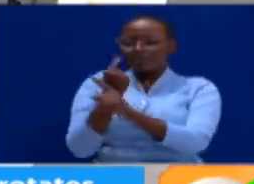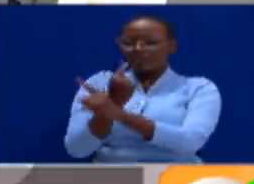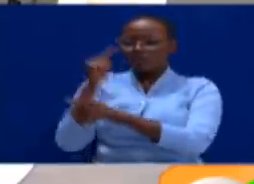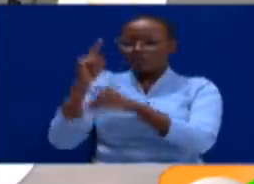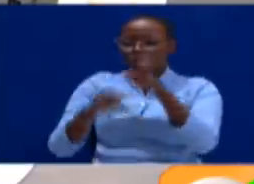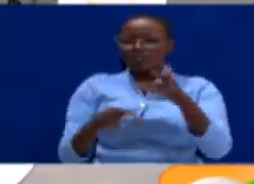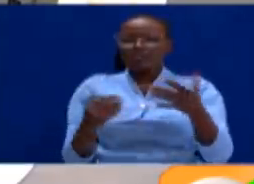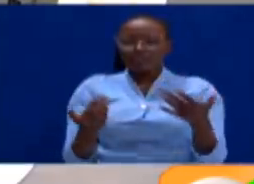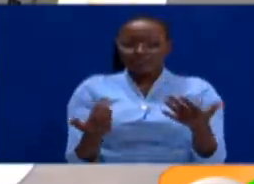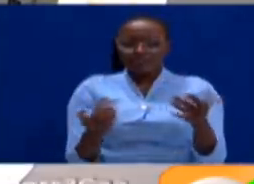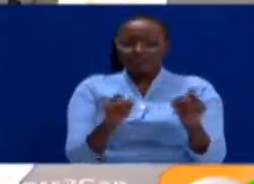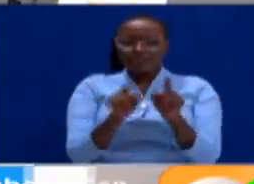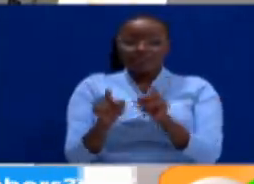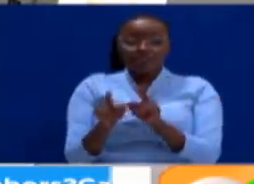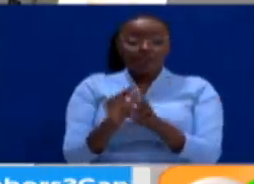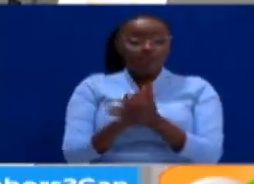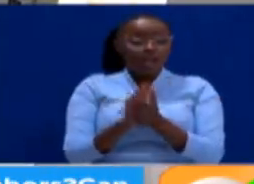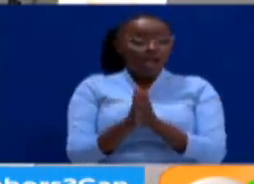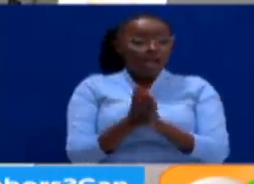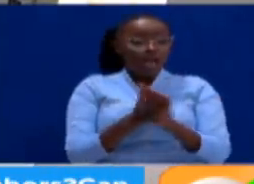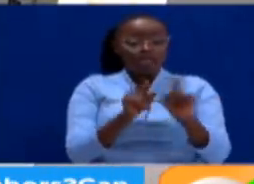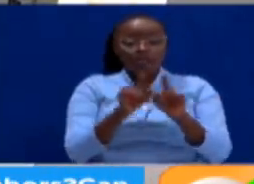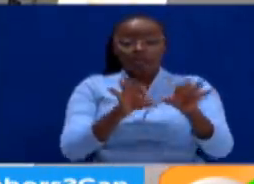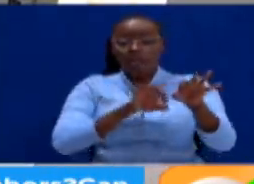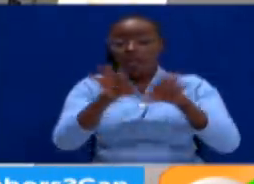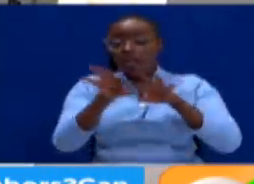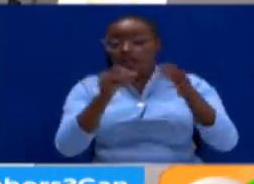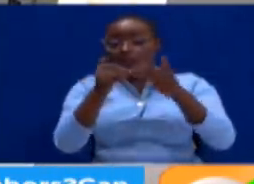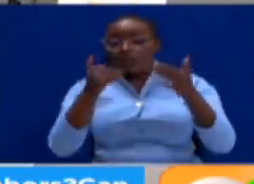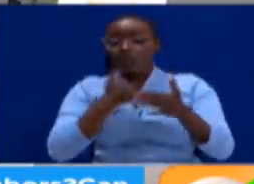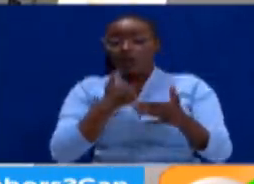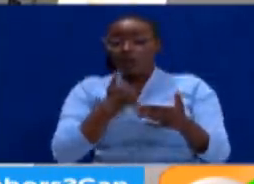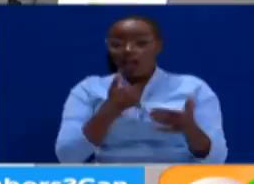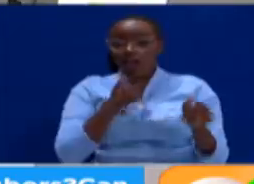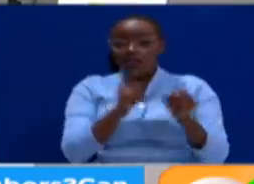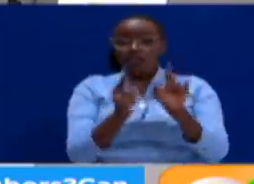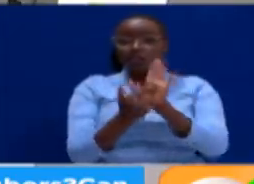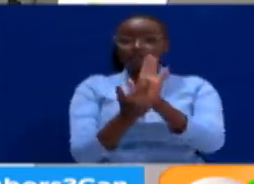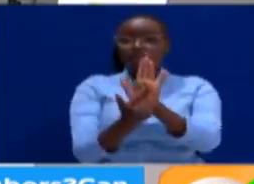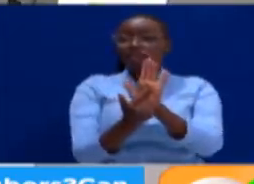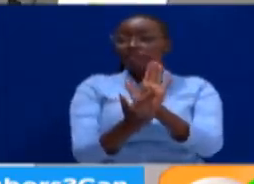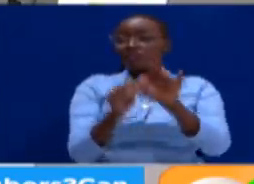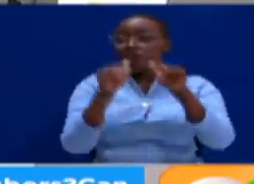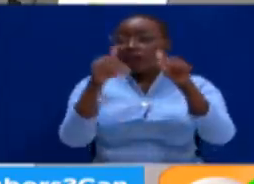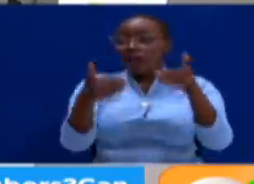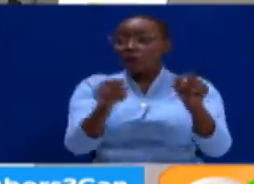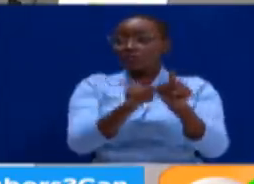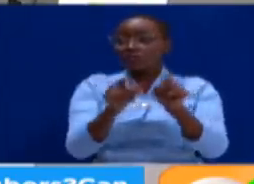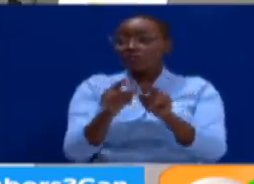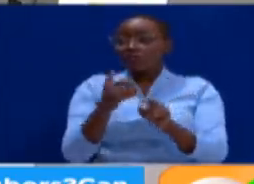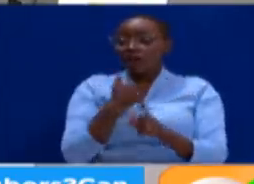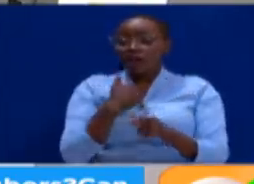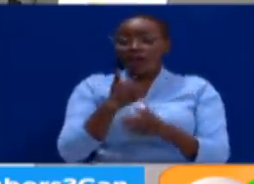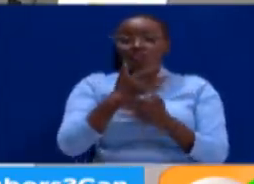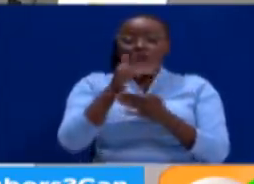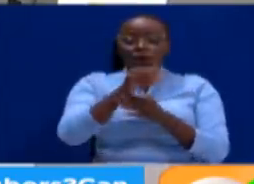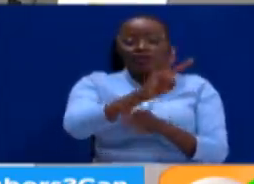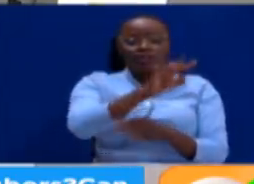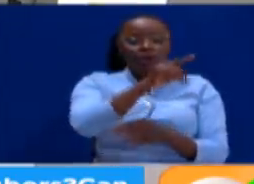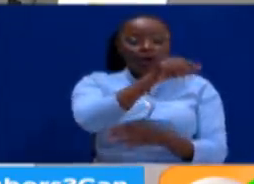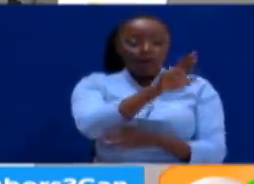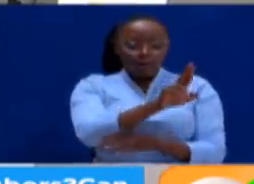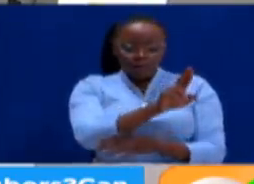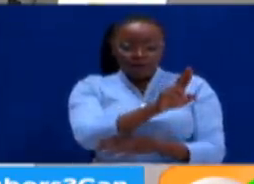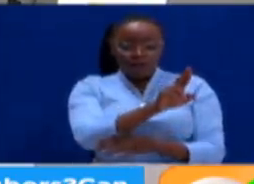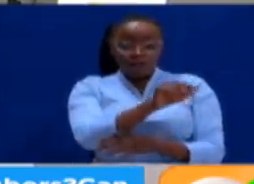of them? And none of this explanation we have heard into, for example, how this ties in with WIPER's